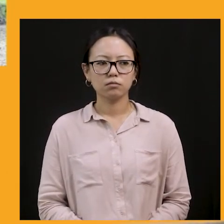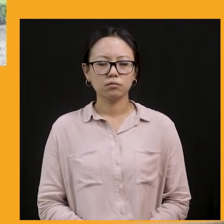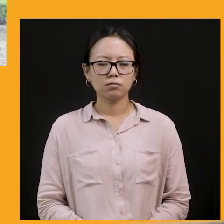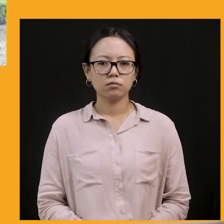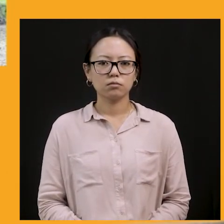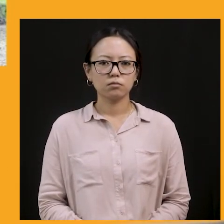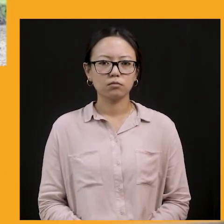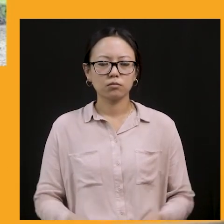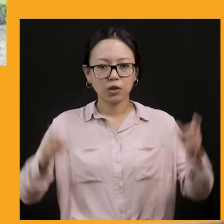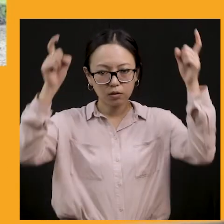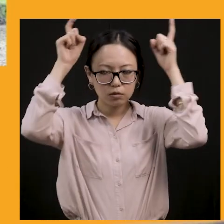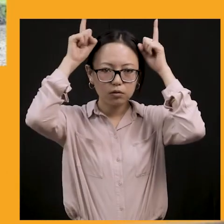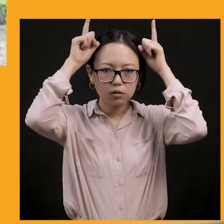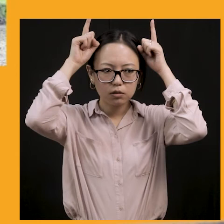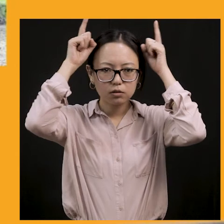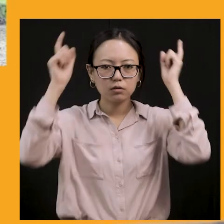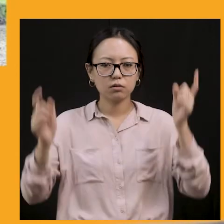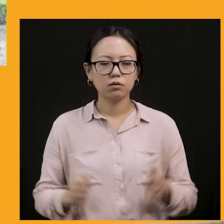students, this is a cow.